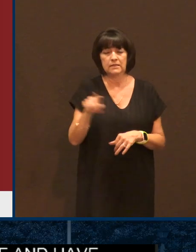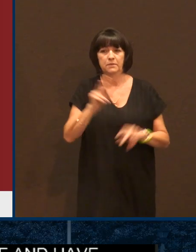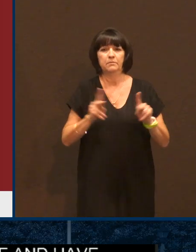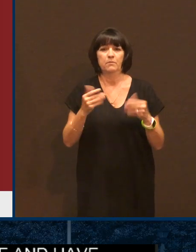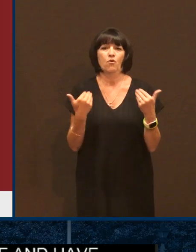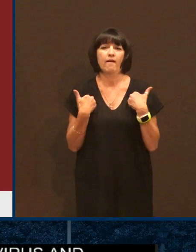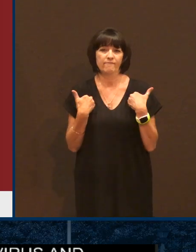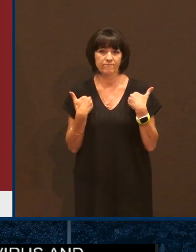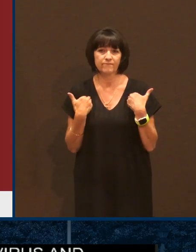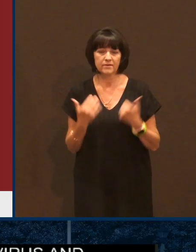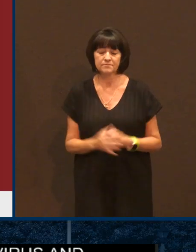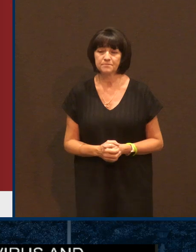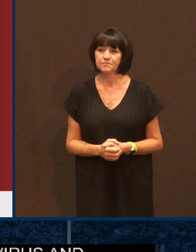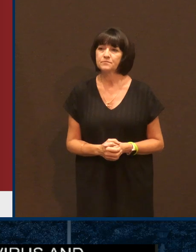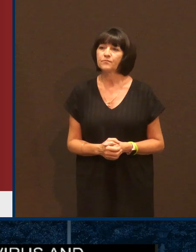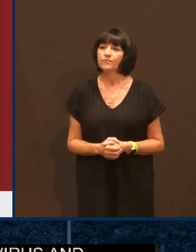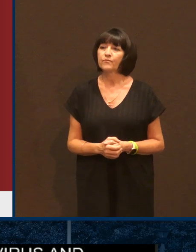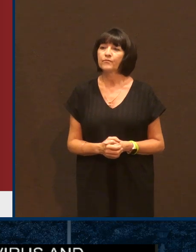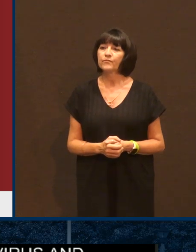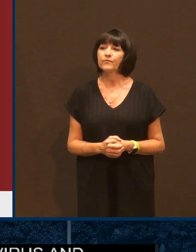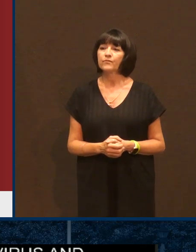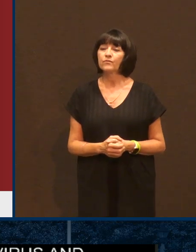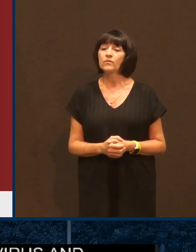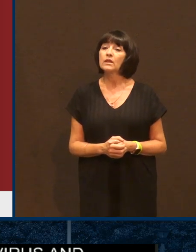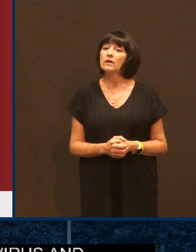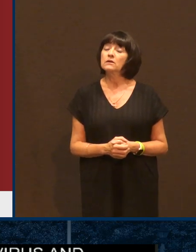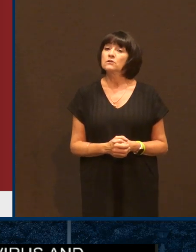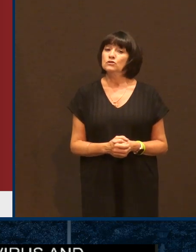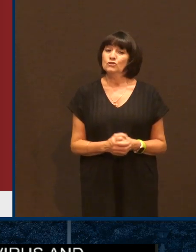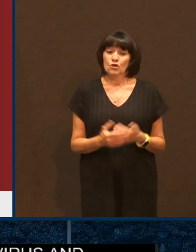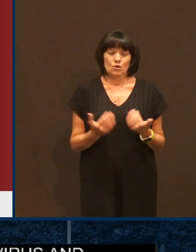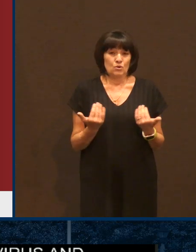So next is Secretary Bunting. This is